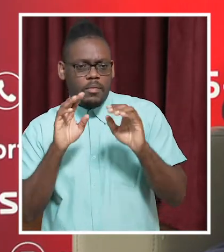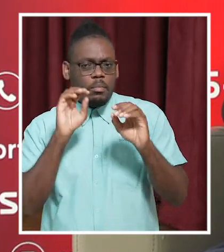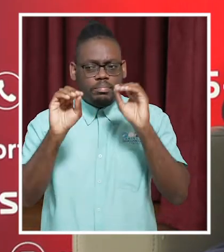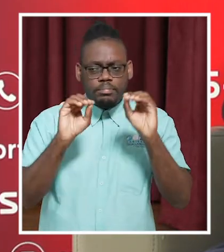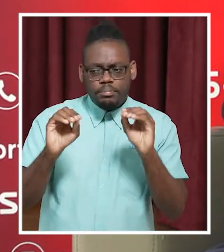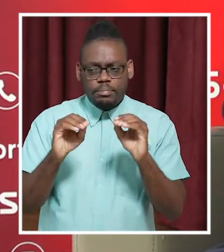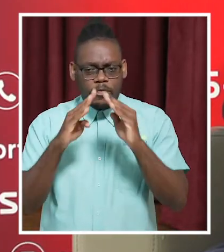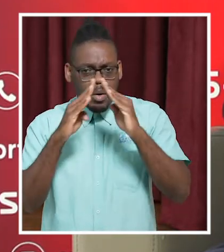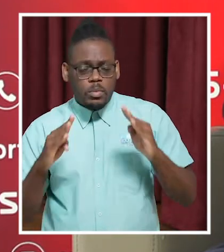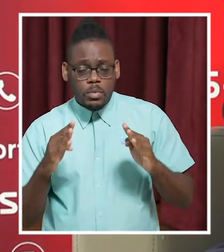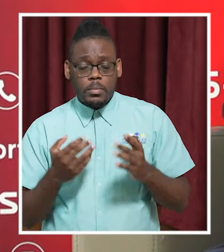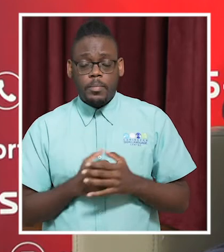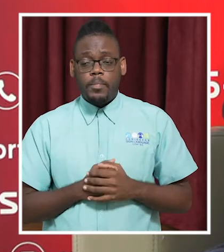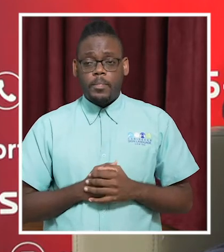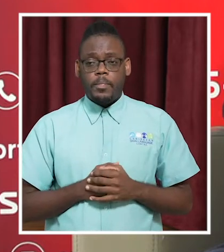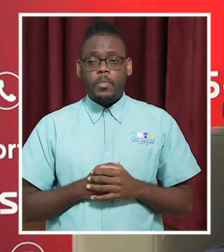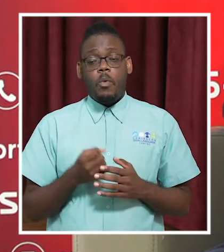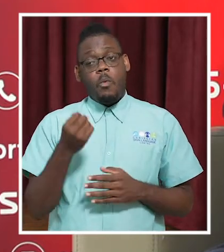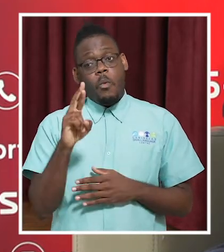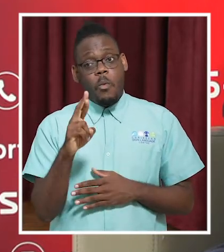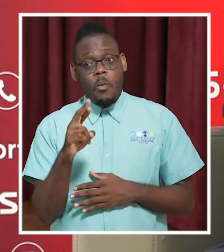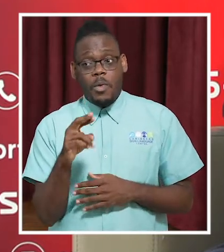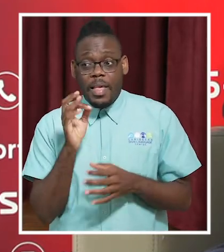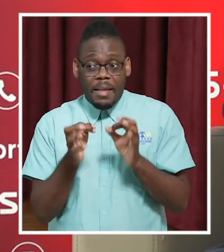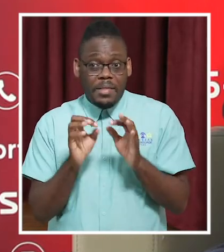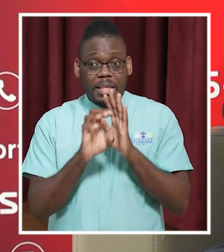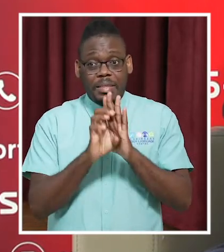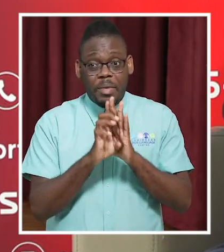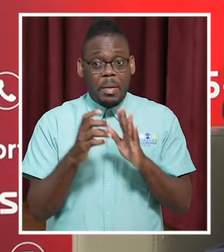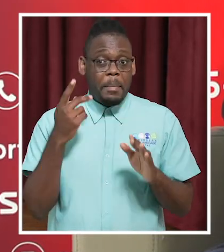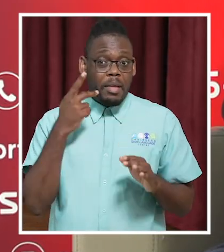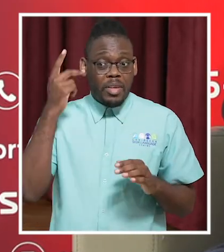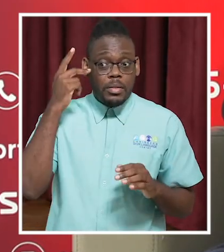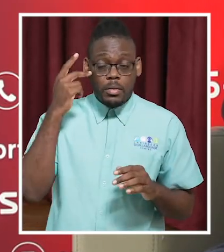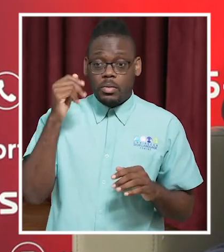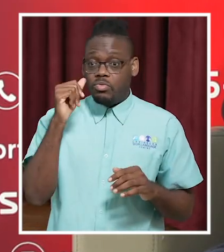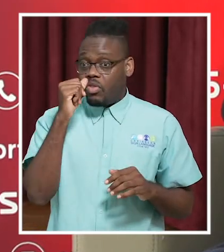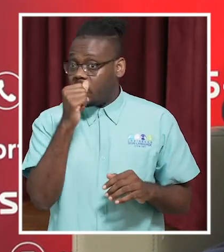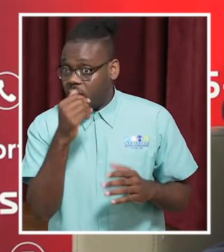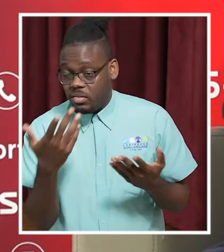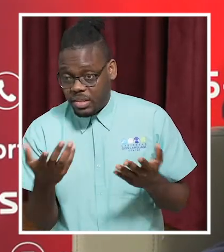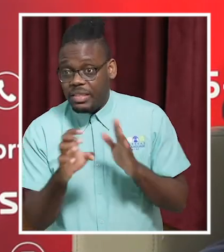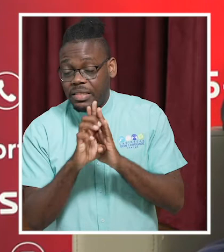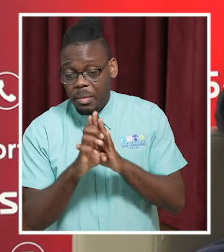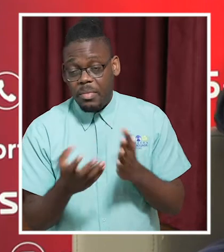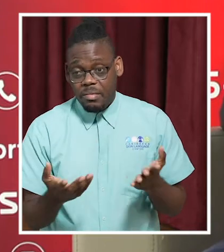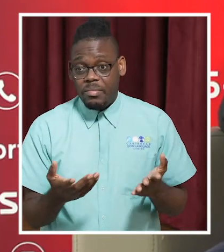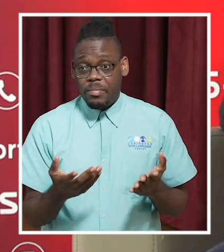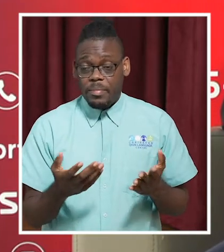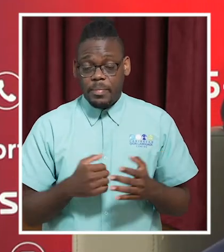drug use. It's associated with learning difficulties, and